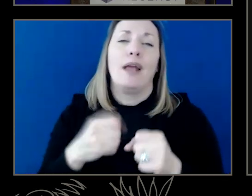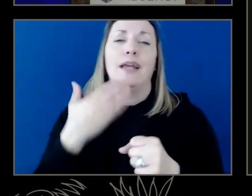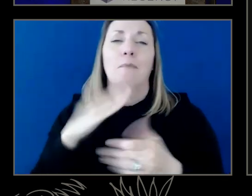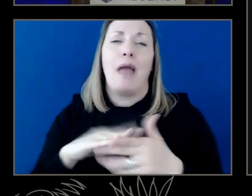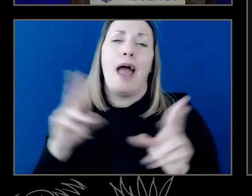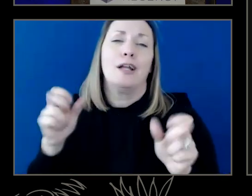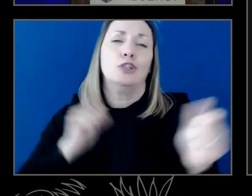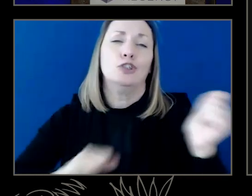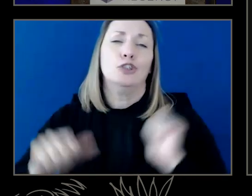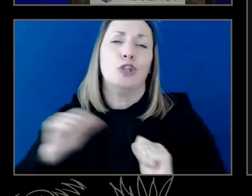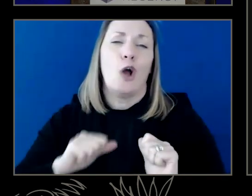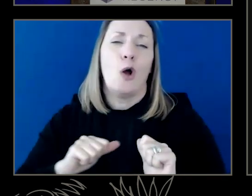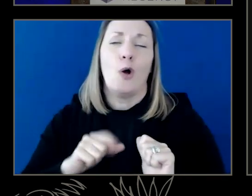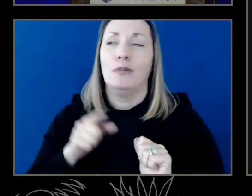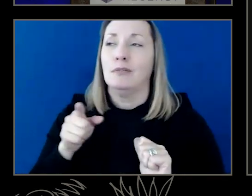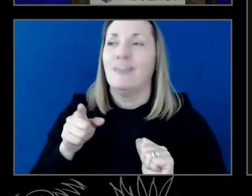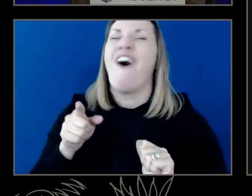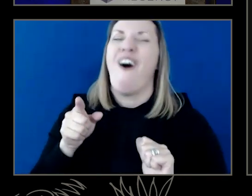That's my tribe.